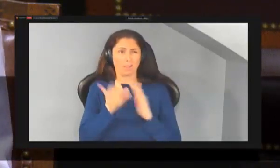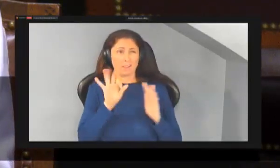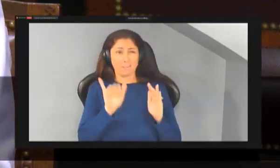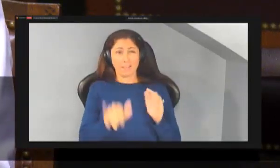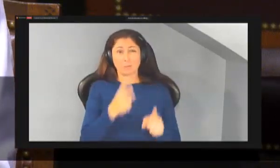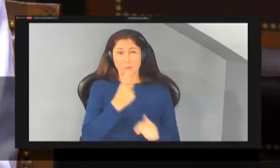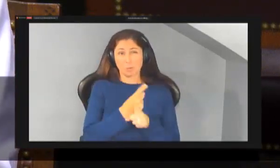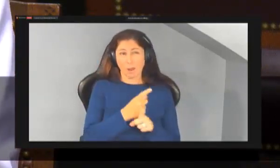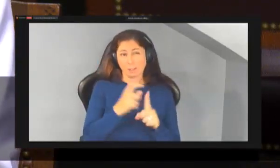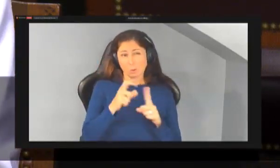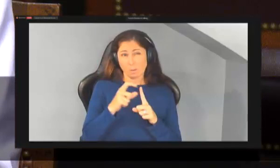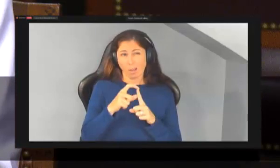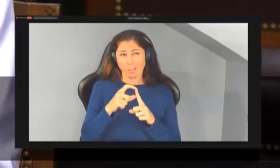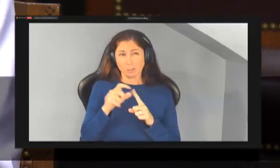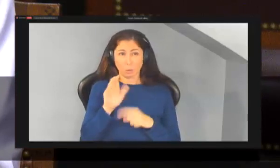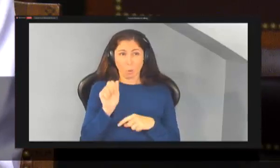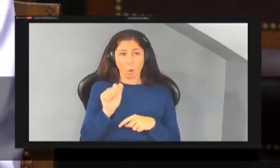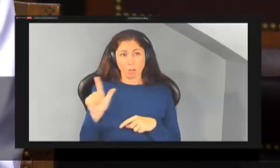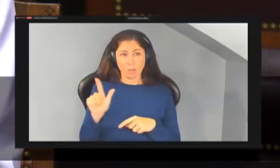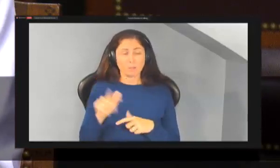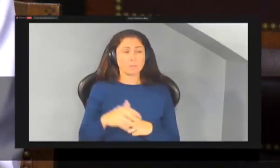terminology